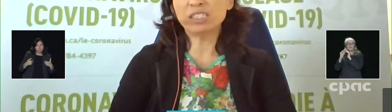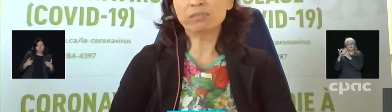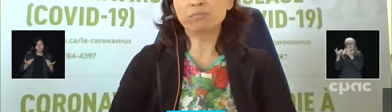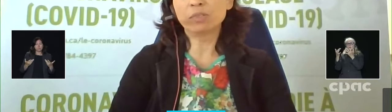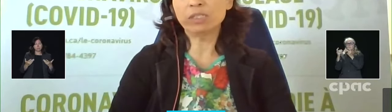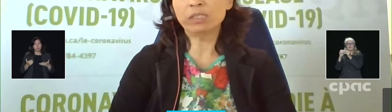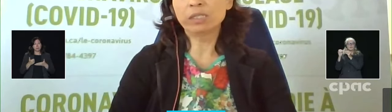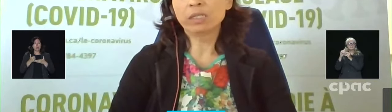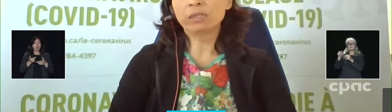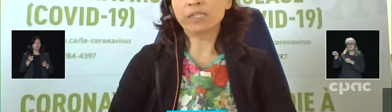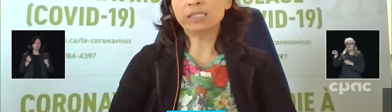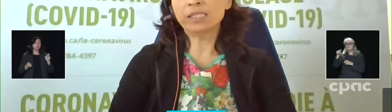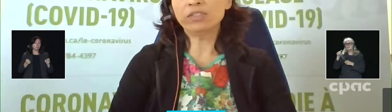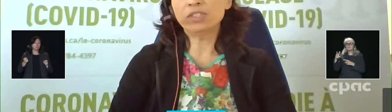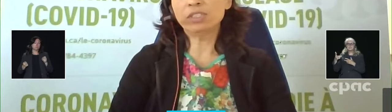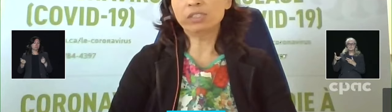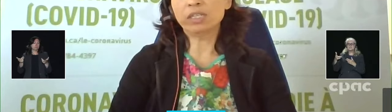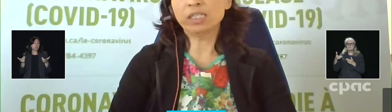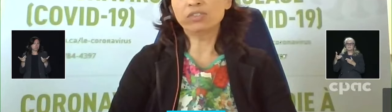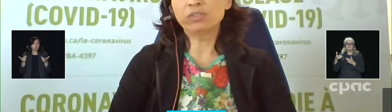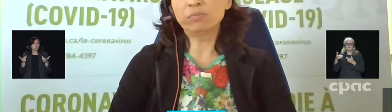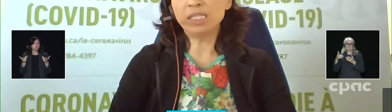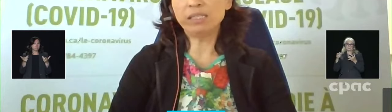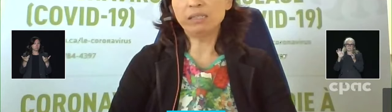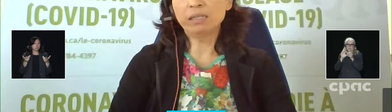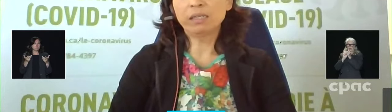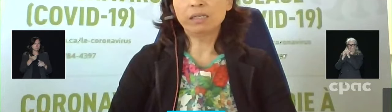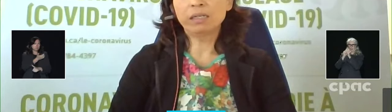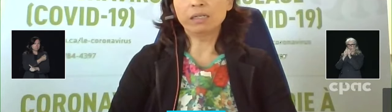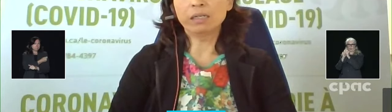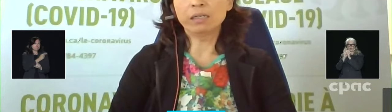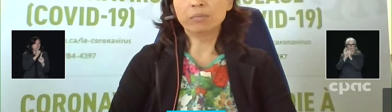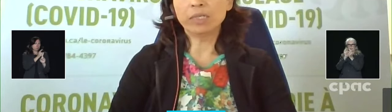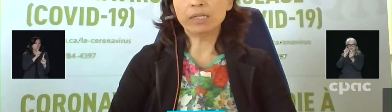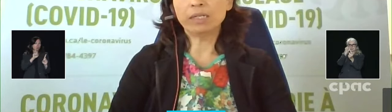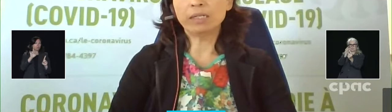helps you adjust what vaccination target should be.